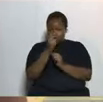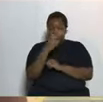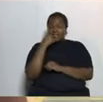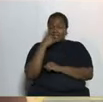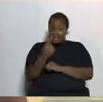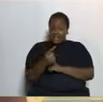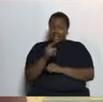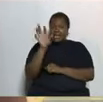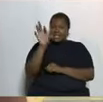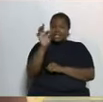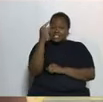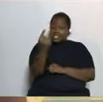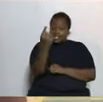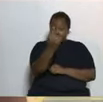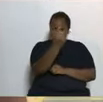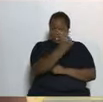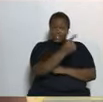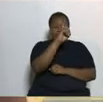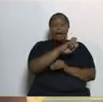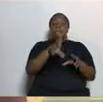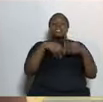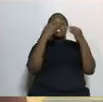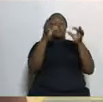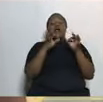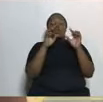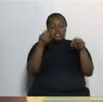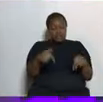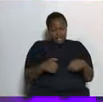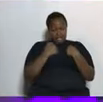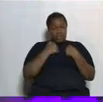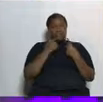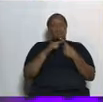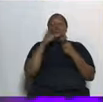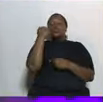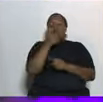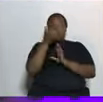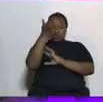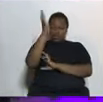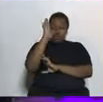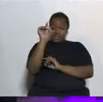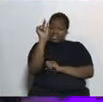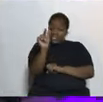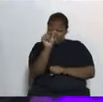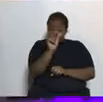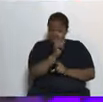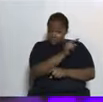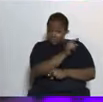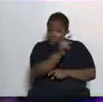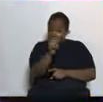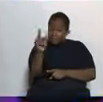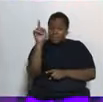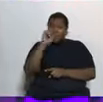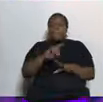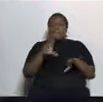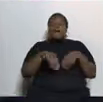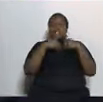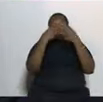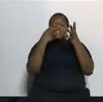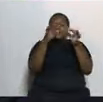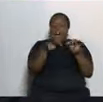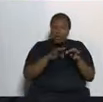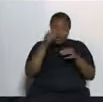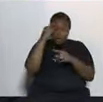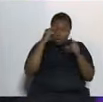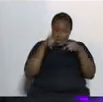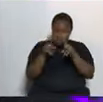us must give account of himself to God. Each one of us must give account of